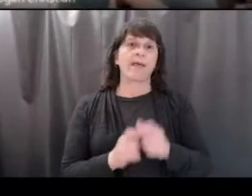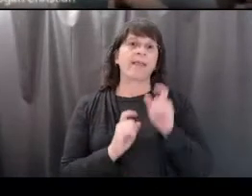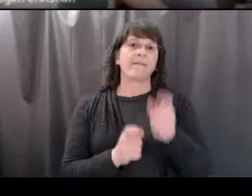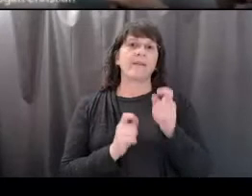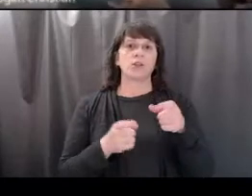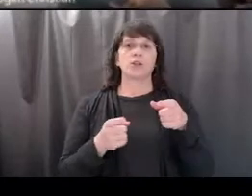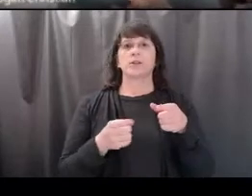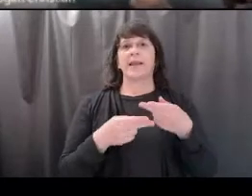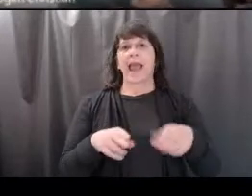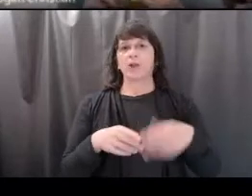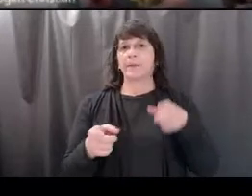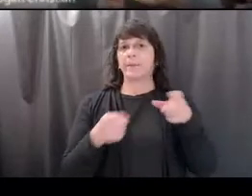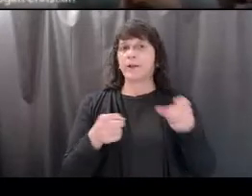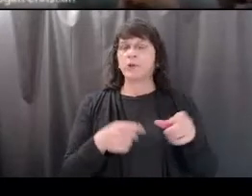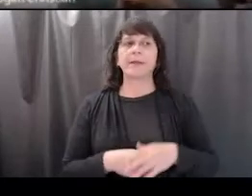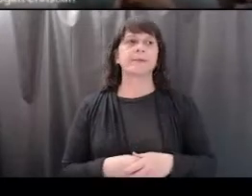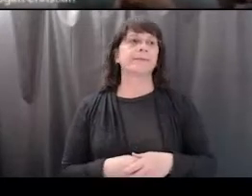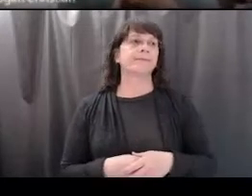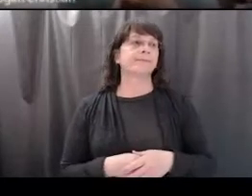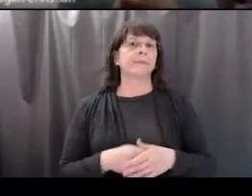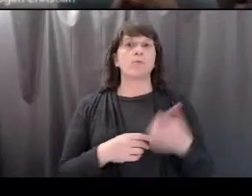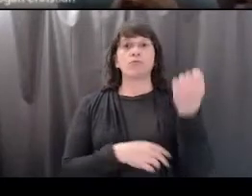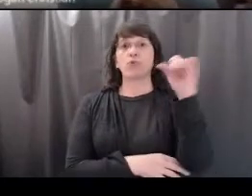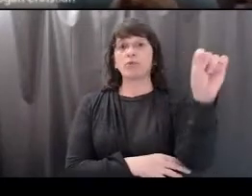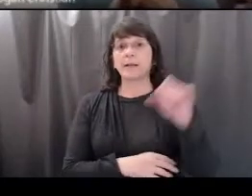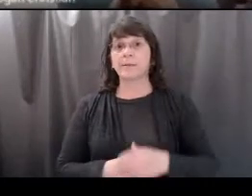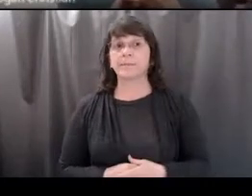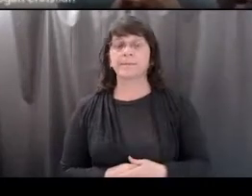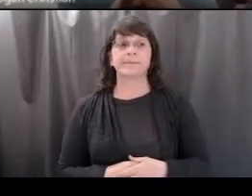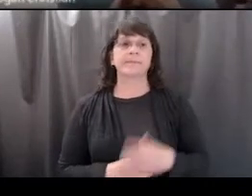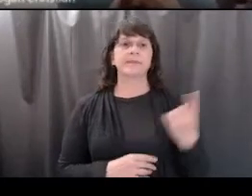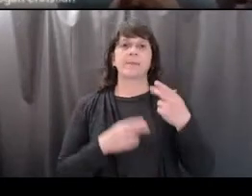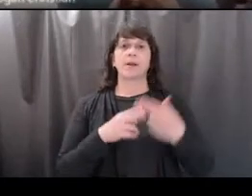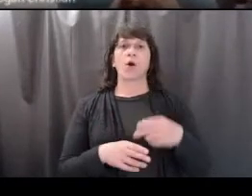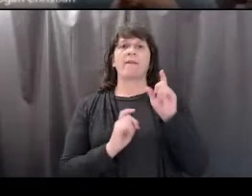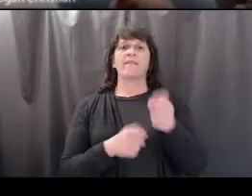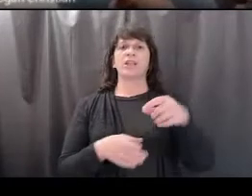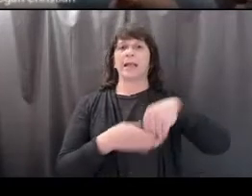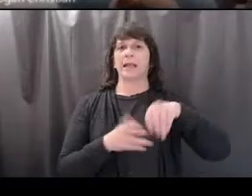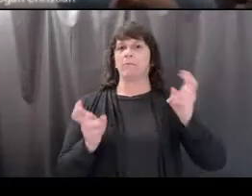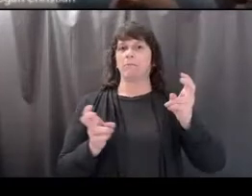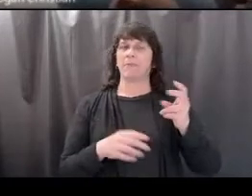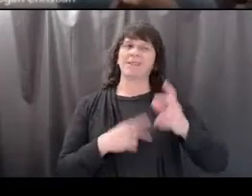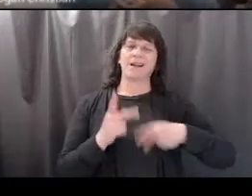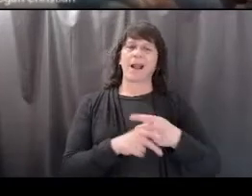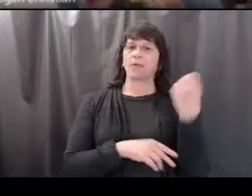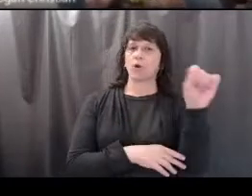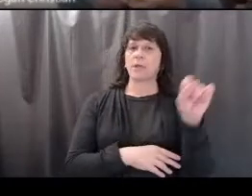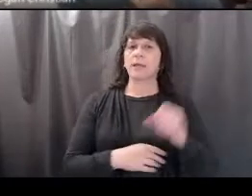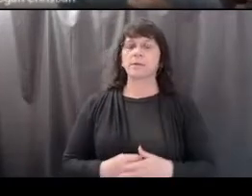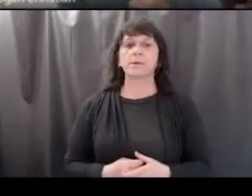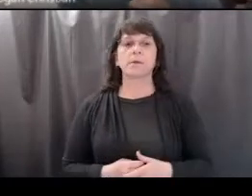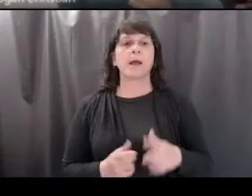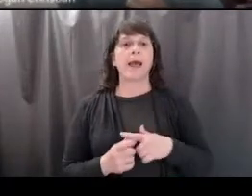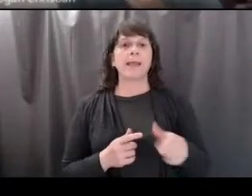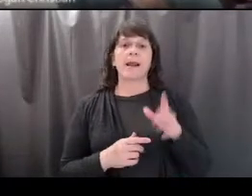hatchery management. They do that through protests in something called fish-ins, which is a form of protest, and